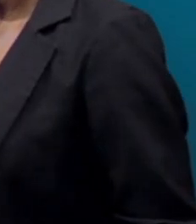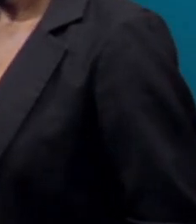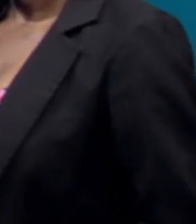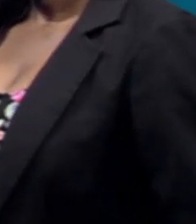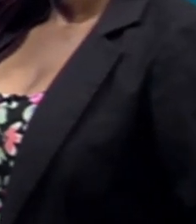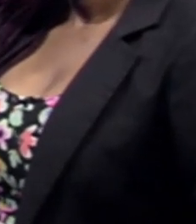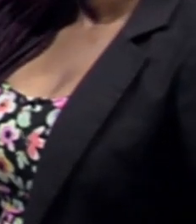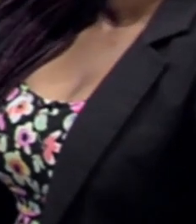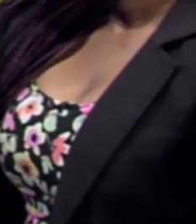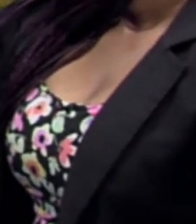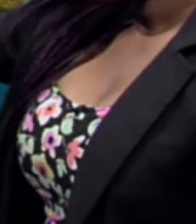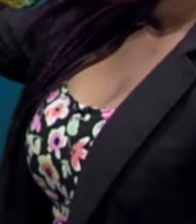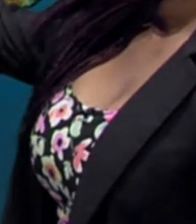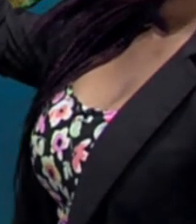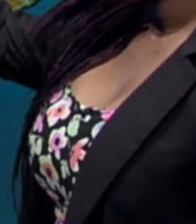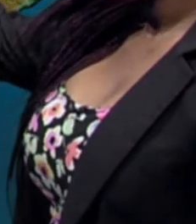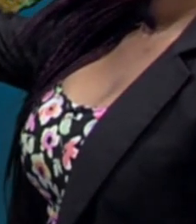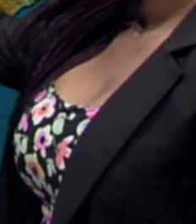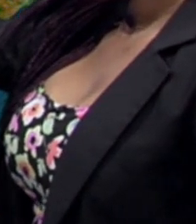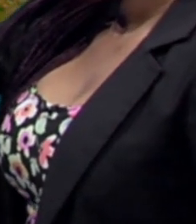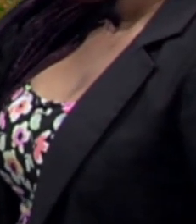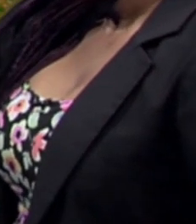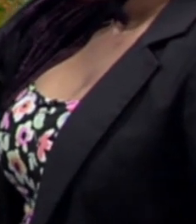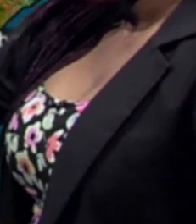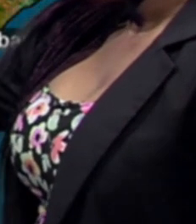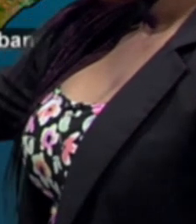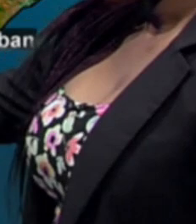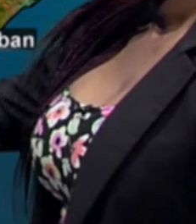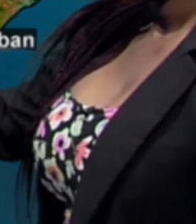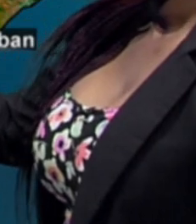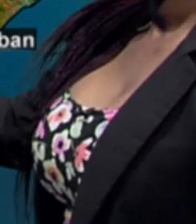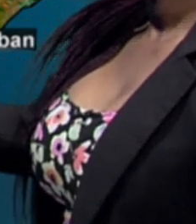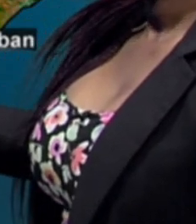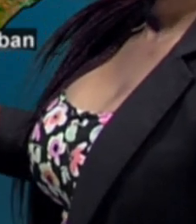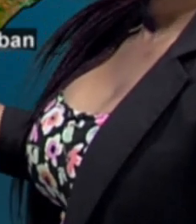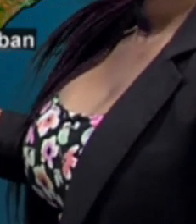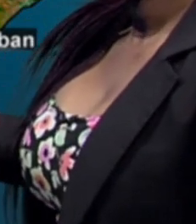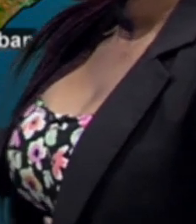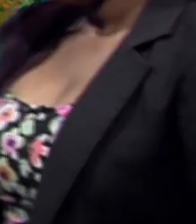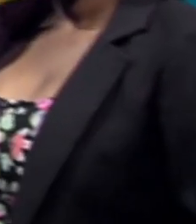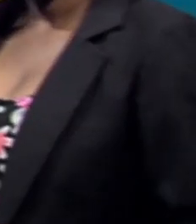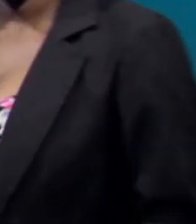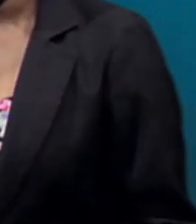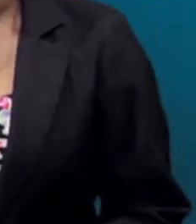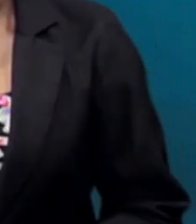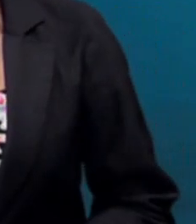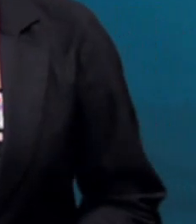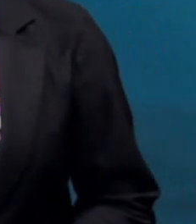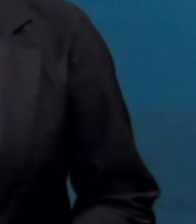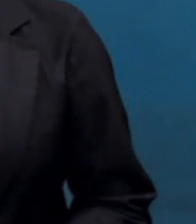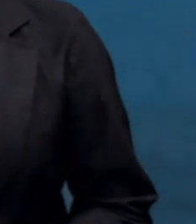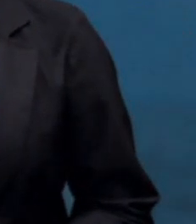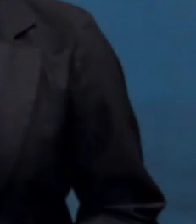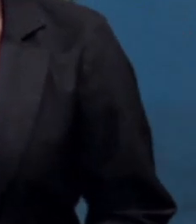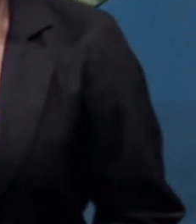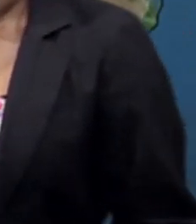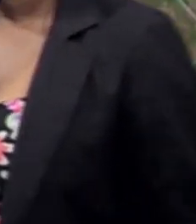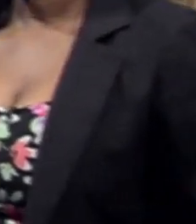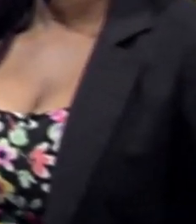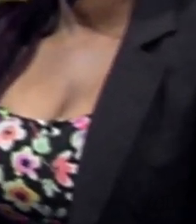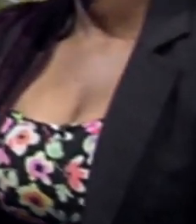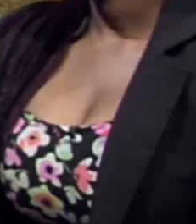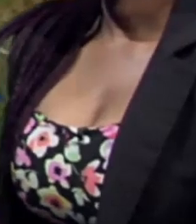re lebelele gape ka moso bogare jwa naga go ja ko Limpopo raralla bogare jwa naga go Free State go tla nna le gone go nna le melelo ya naga